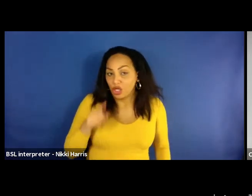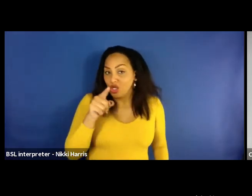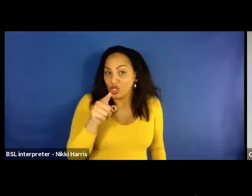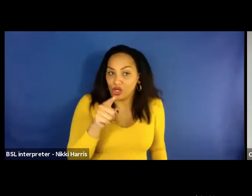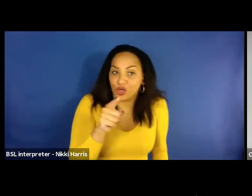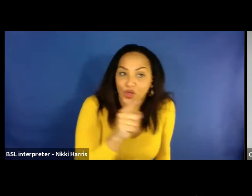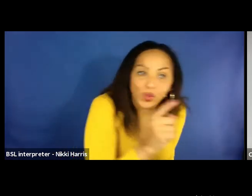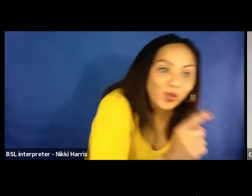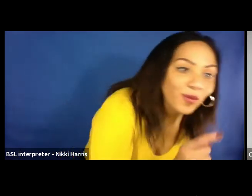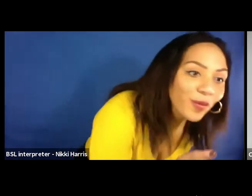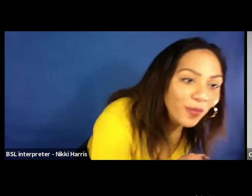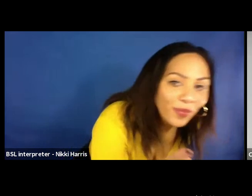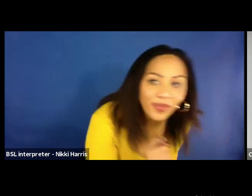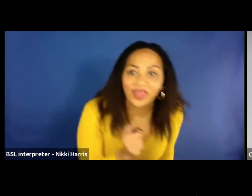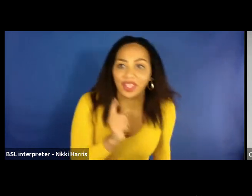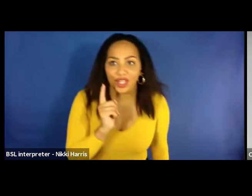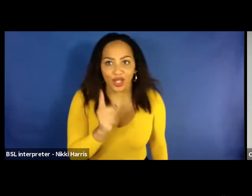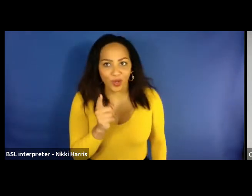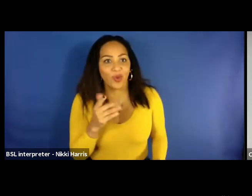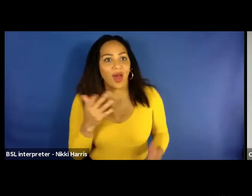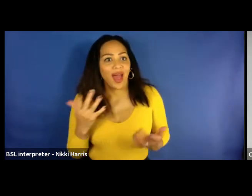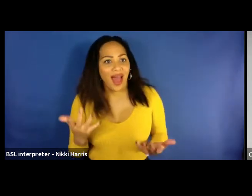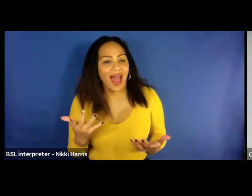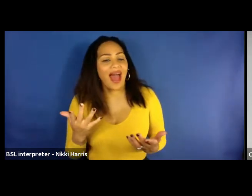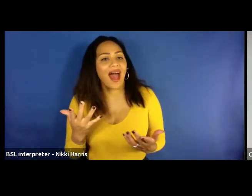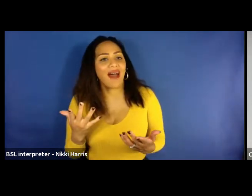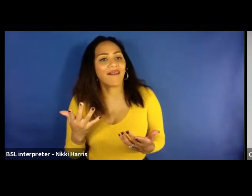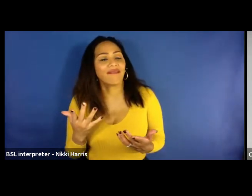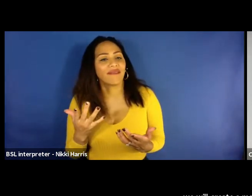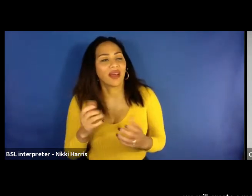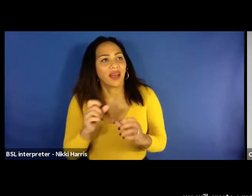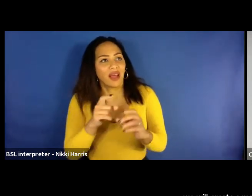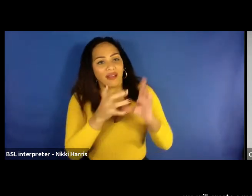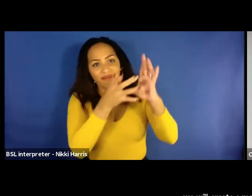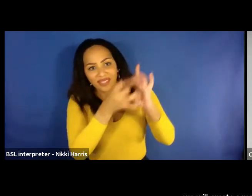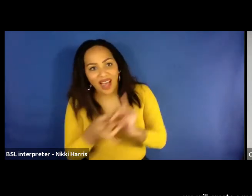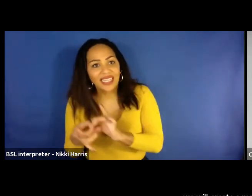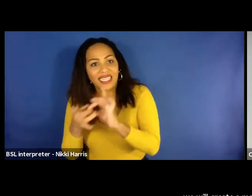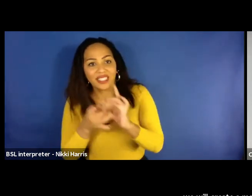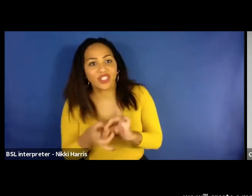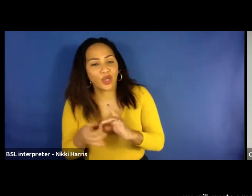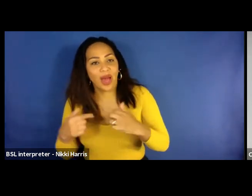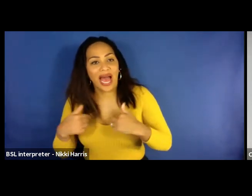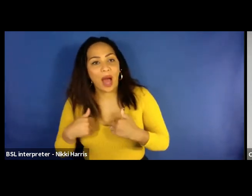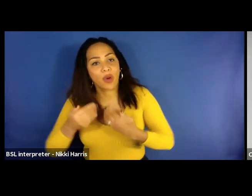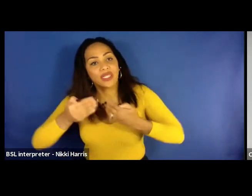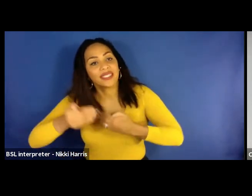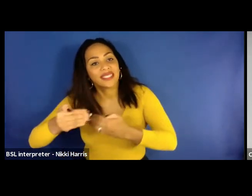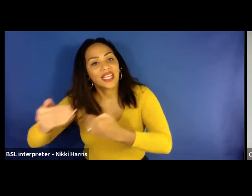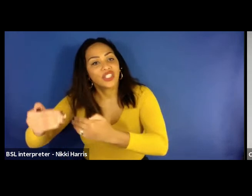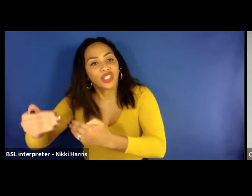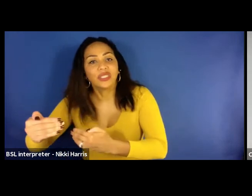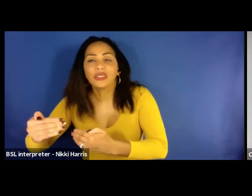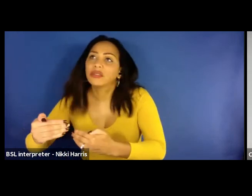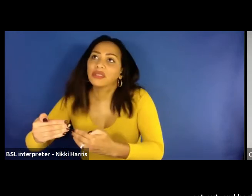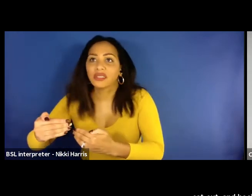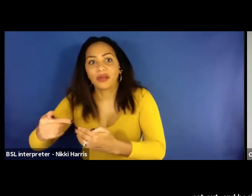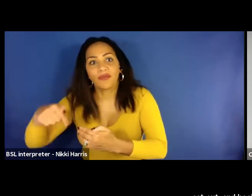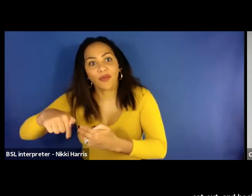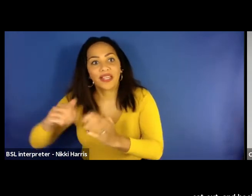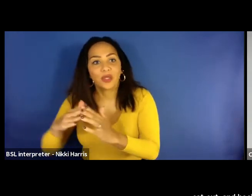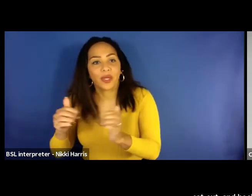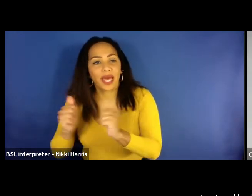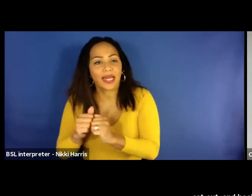ties in so well with where we're up to this weekend. So for those of you joining us on YouTube, this event is part of a weekend working with